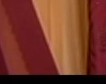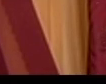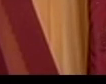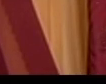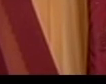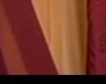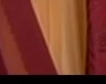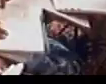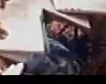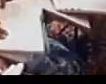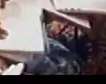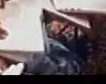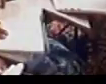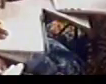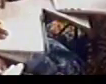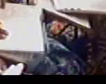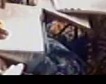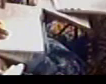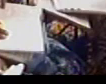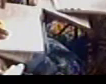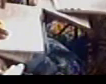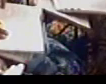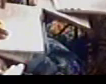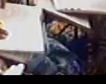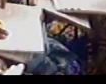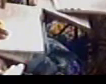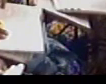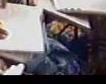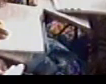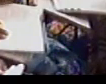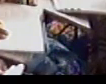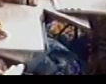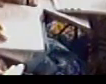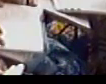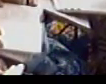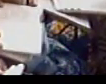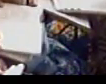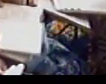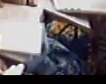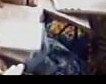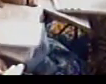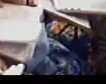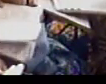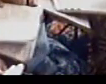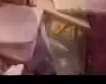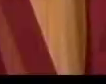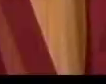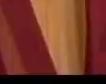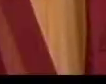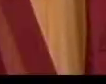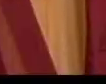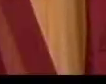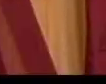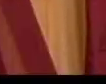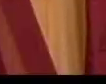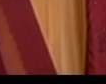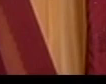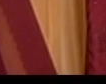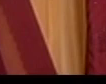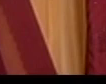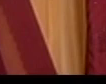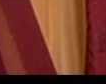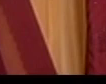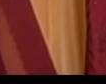energy. I may do it and spend money. I may do it and spend some extra time. But I'm happy doing the will of God. And you